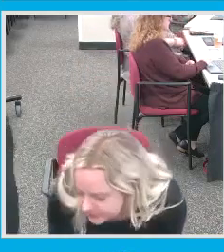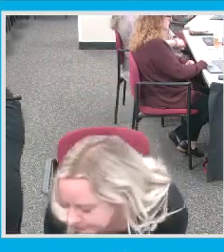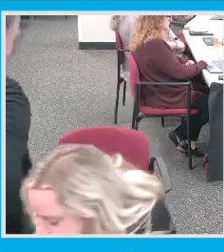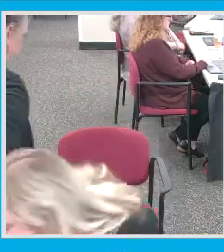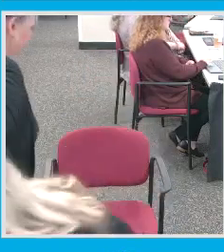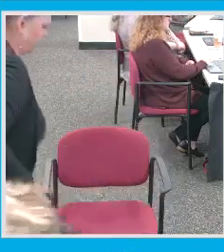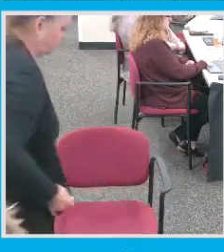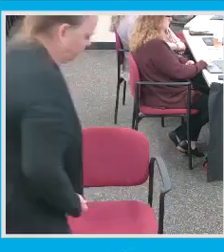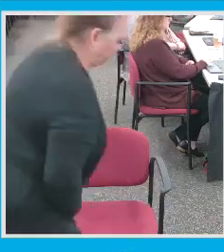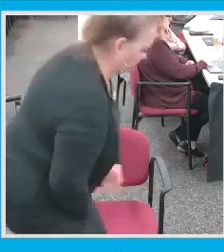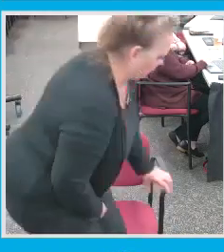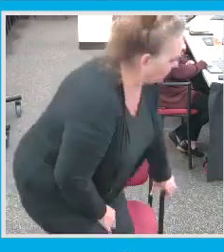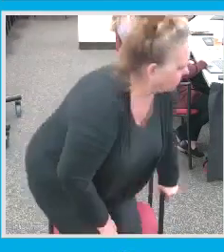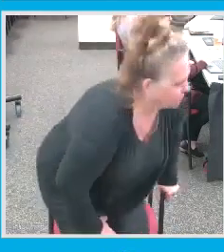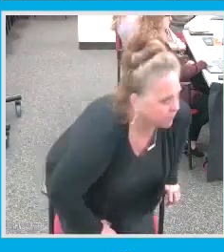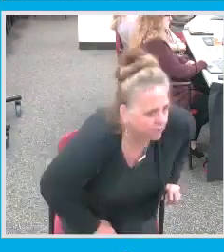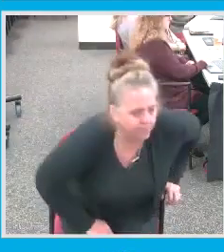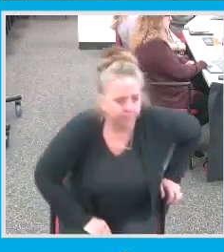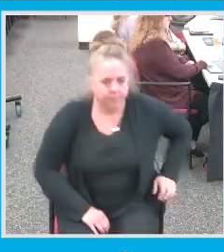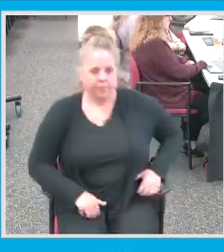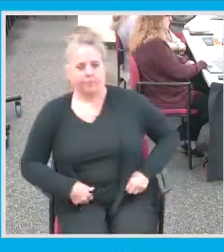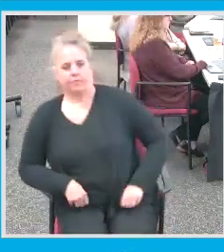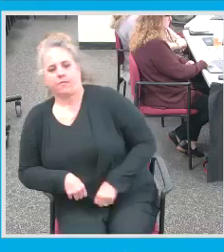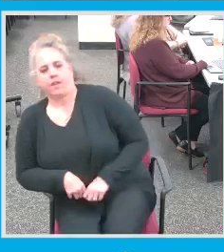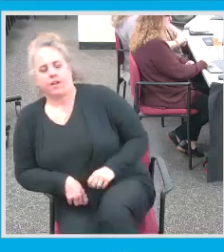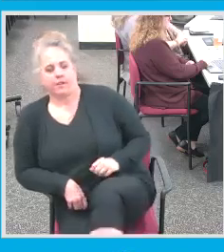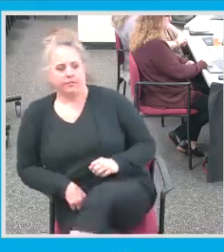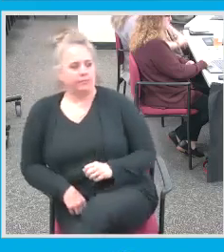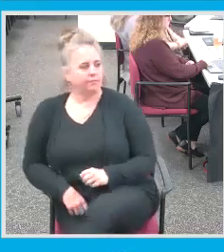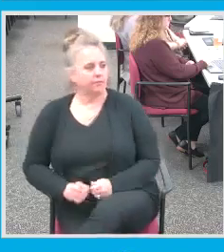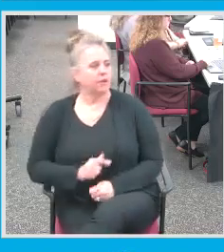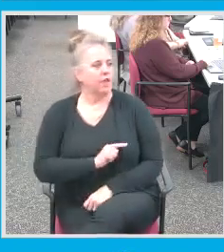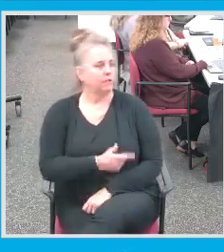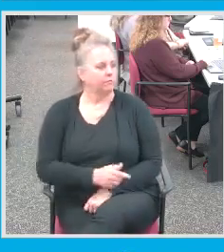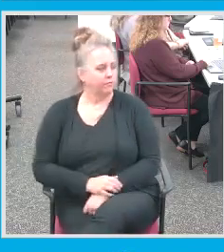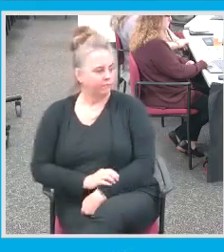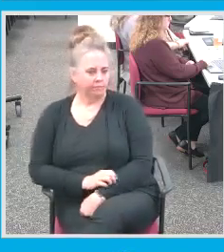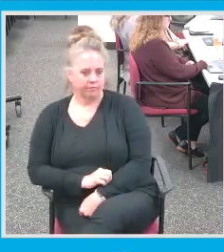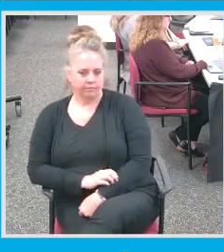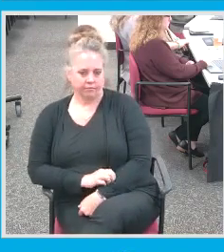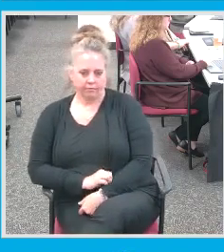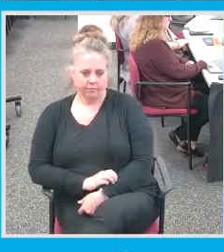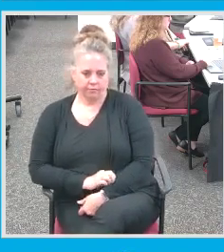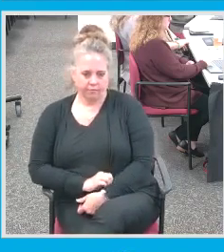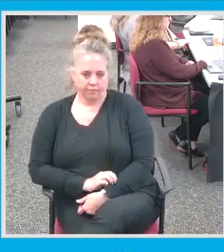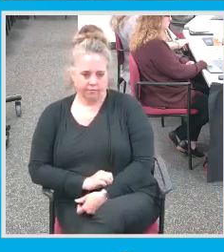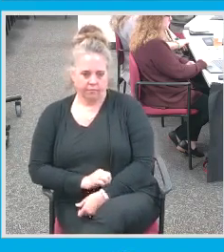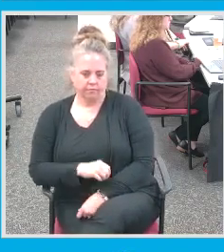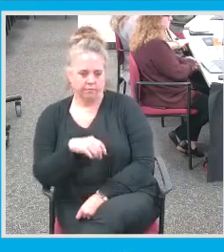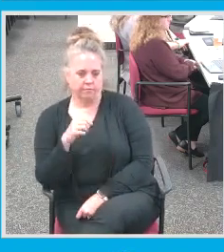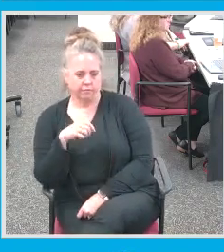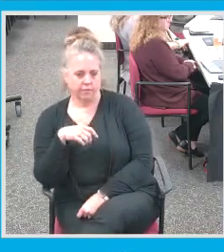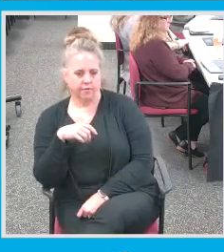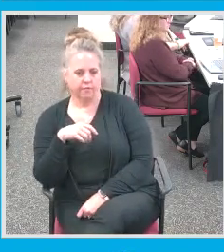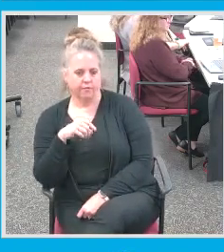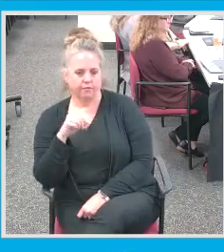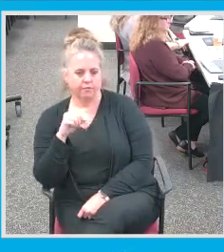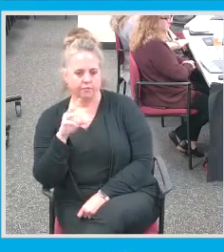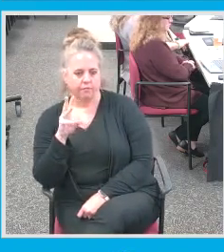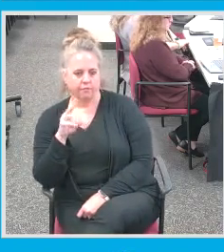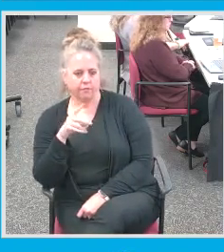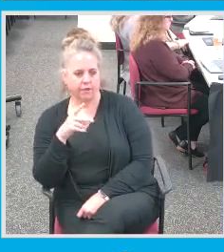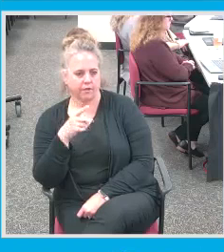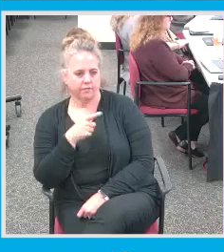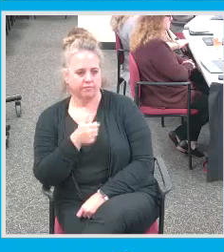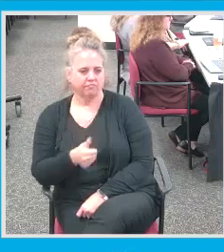Right. So do we want to bring up Cass next? Yes. Wonderful. So Cass Walton, who is the Executive Director of Pikes Peak Suicide Prevention, I've